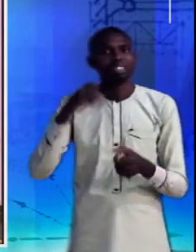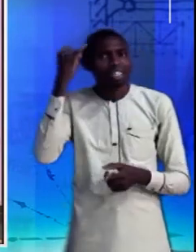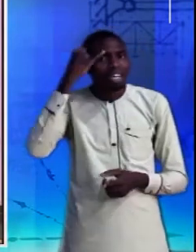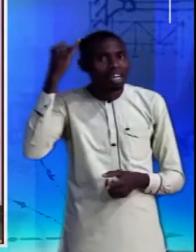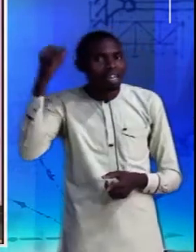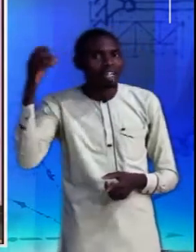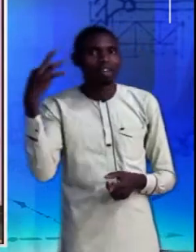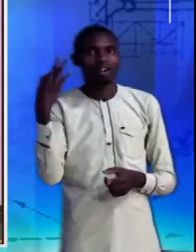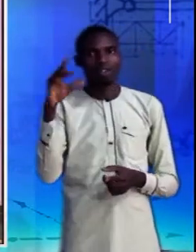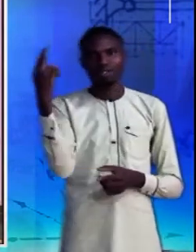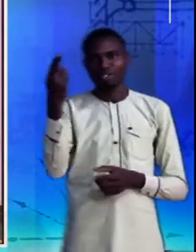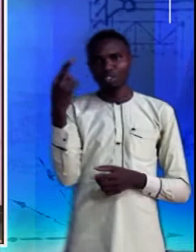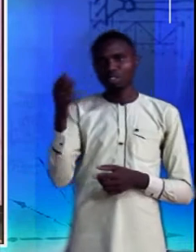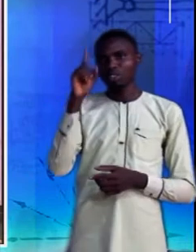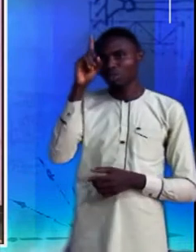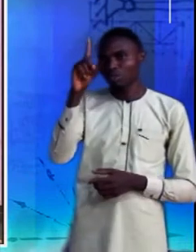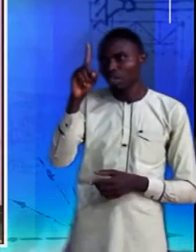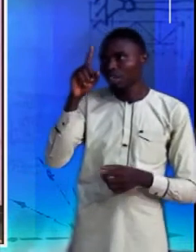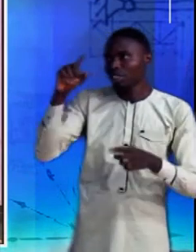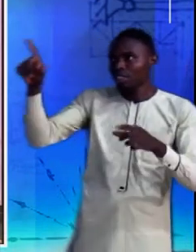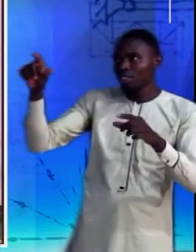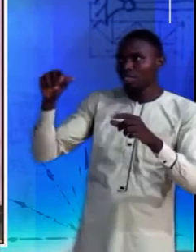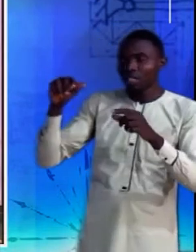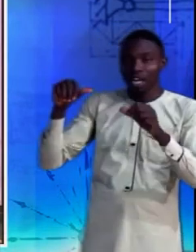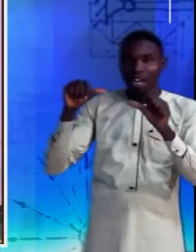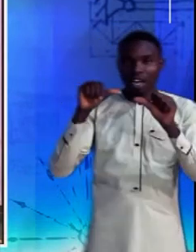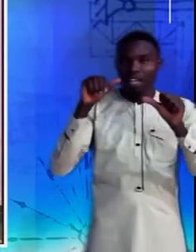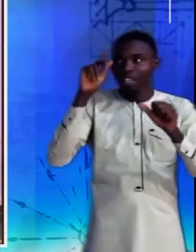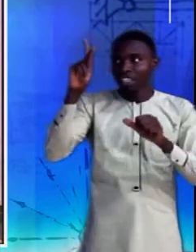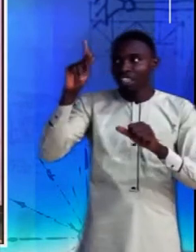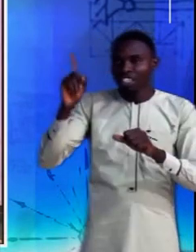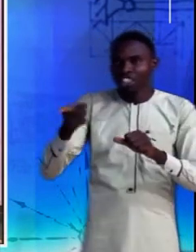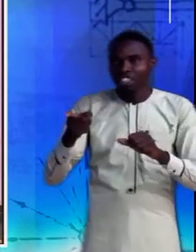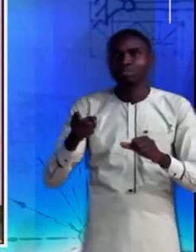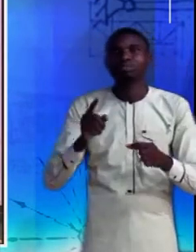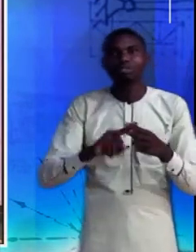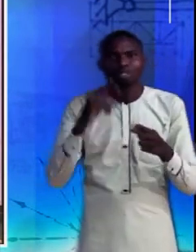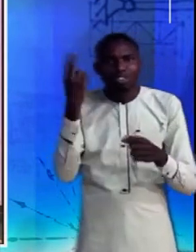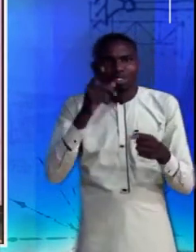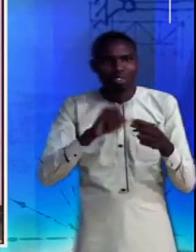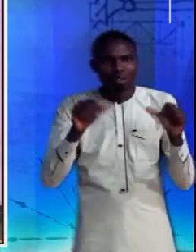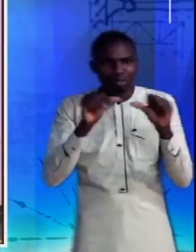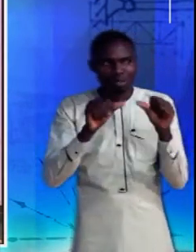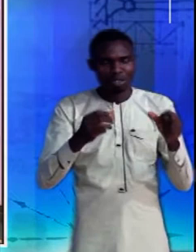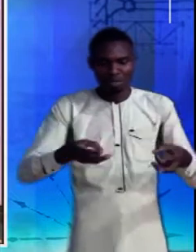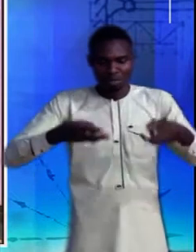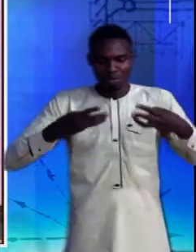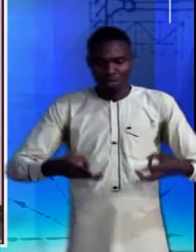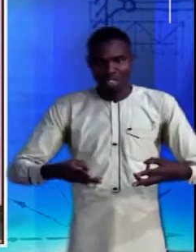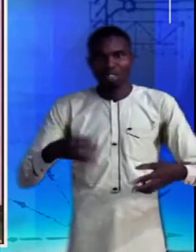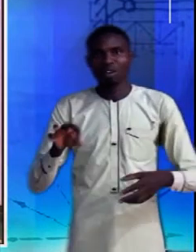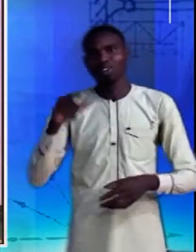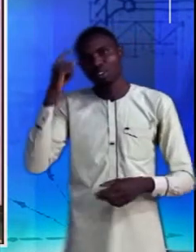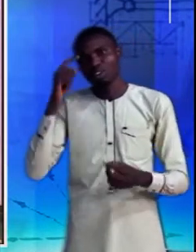of length. We use second to describe an hour, to describe a